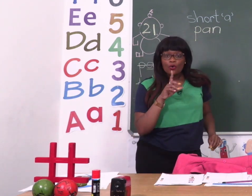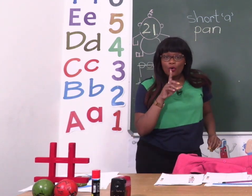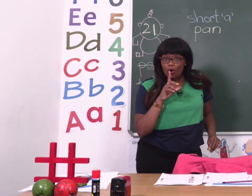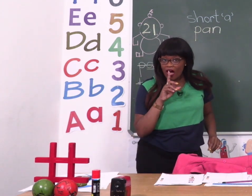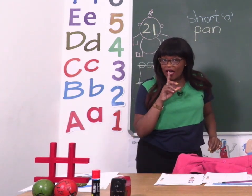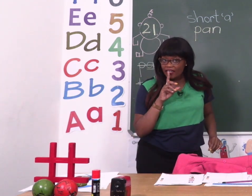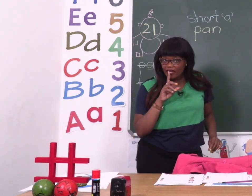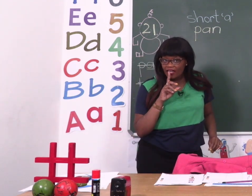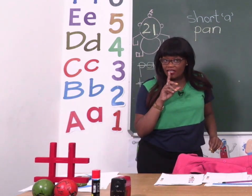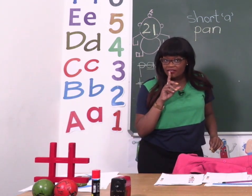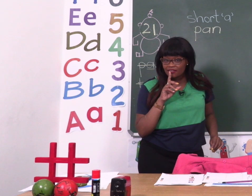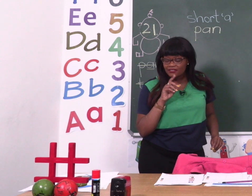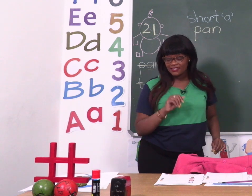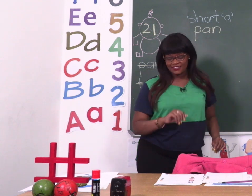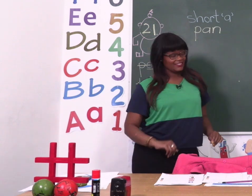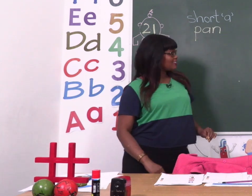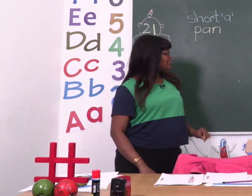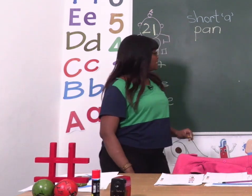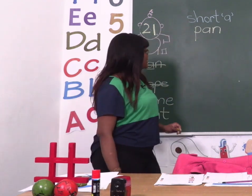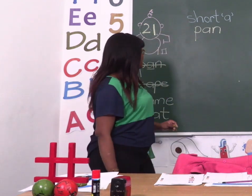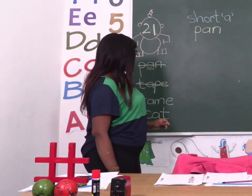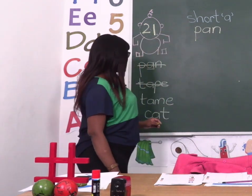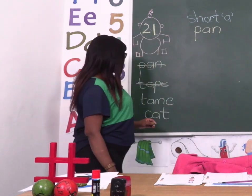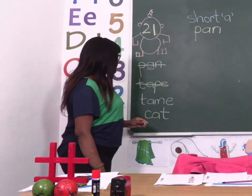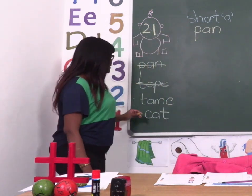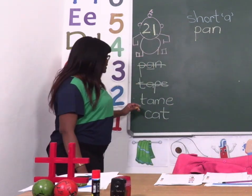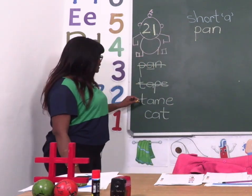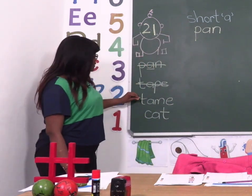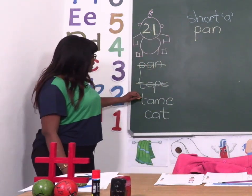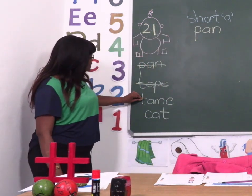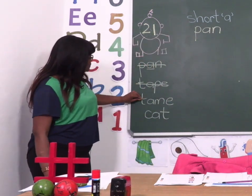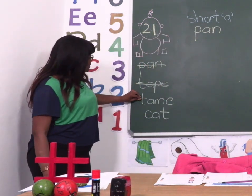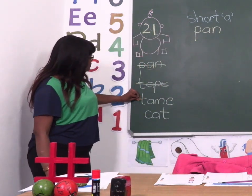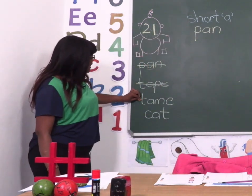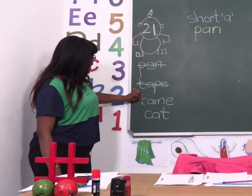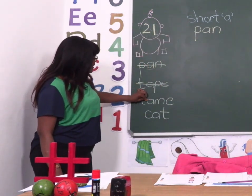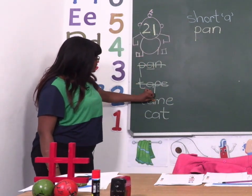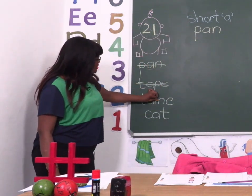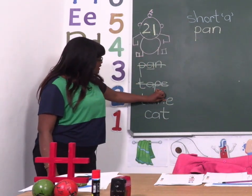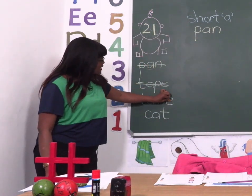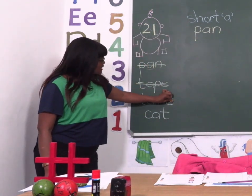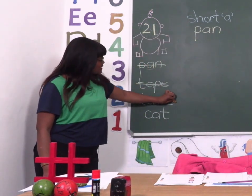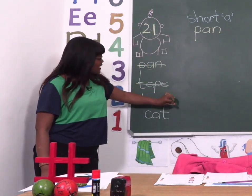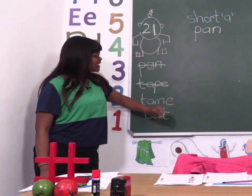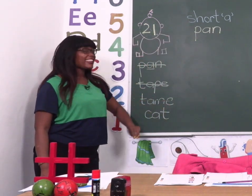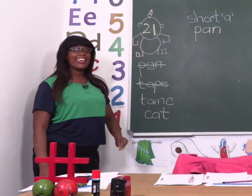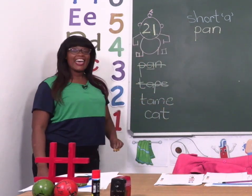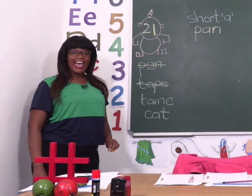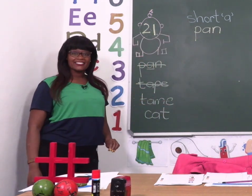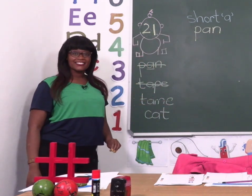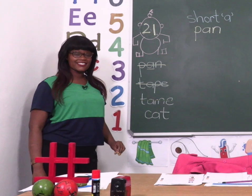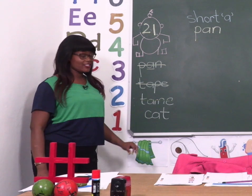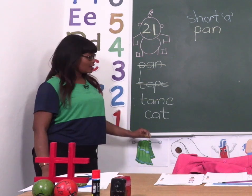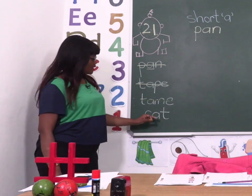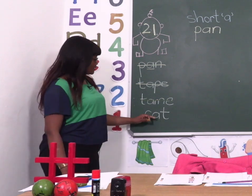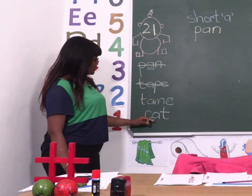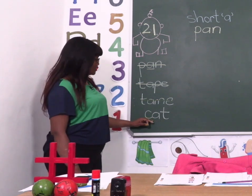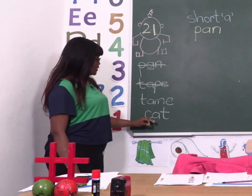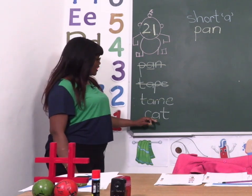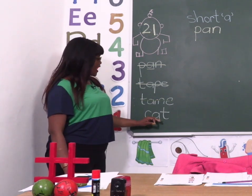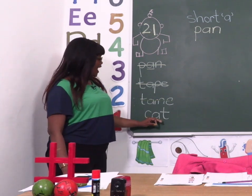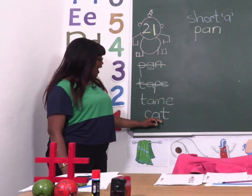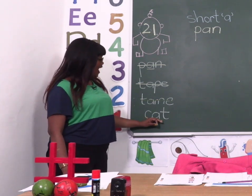is quiet. Now, the last word we have is cat.